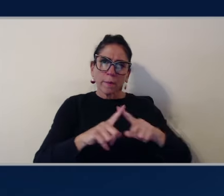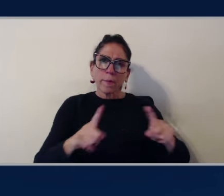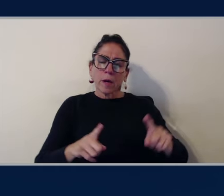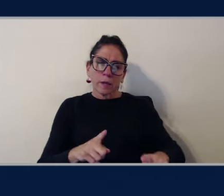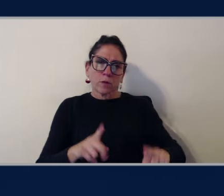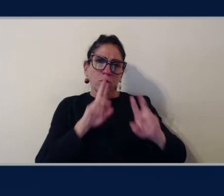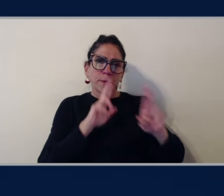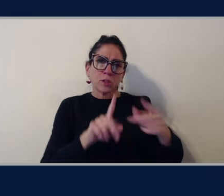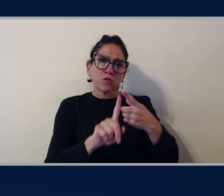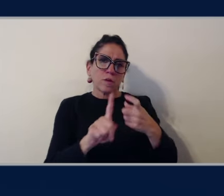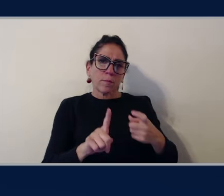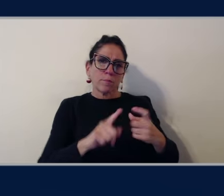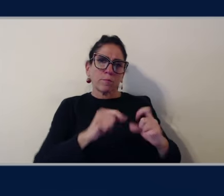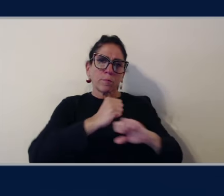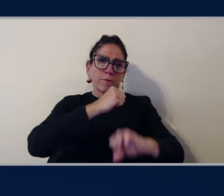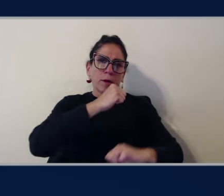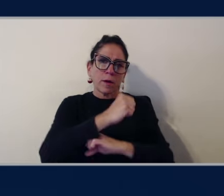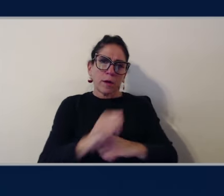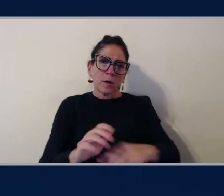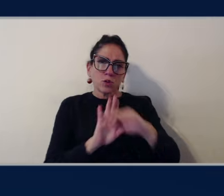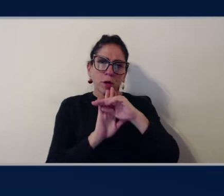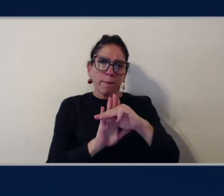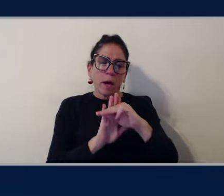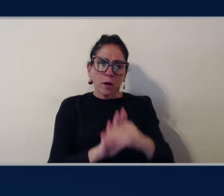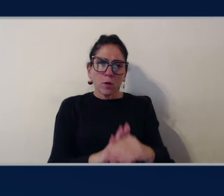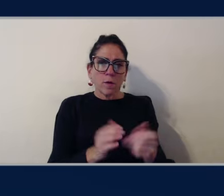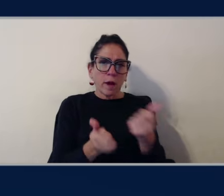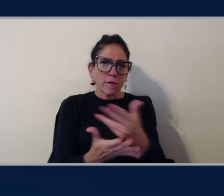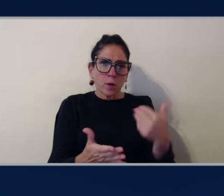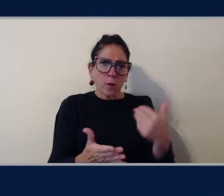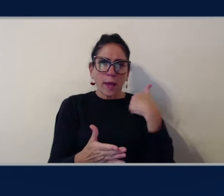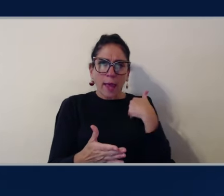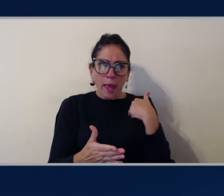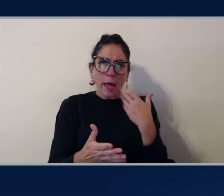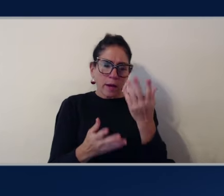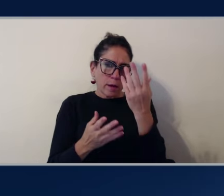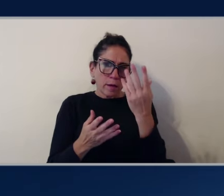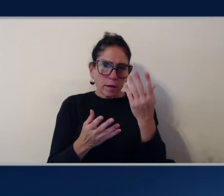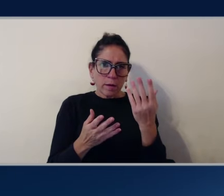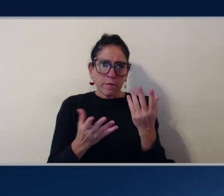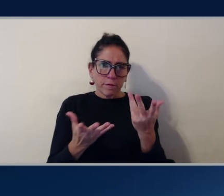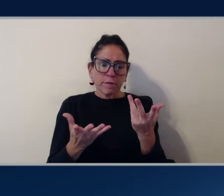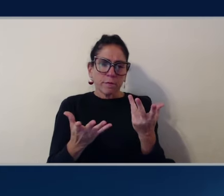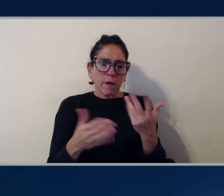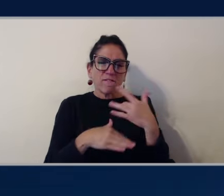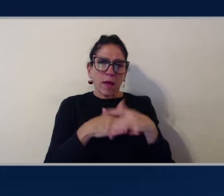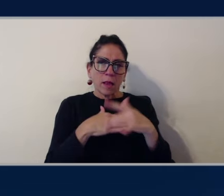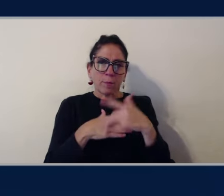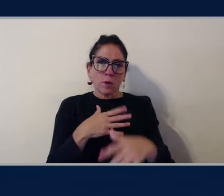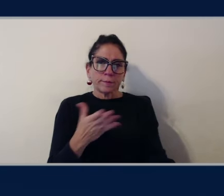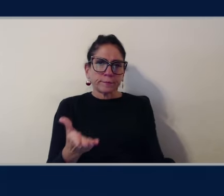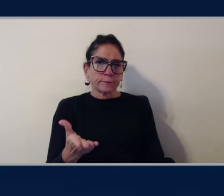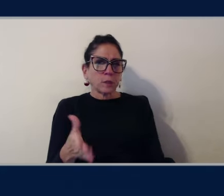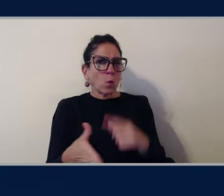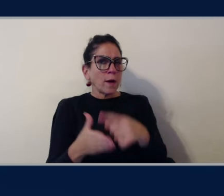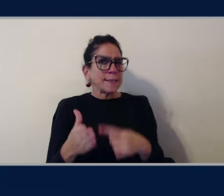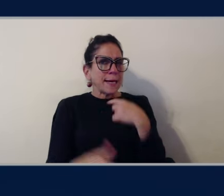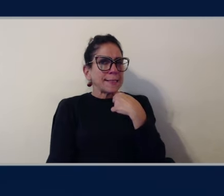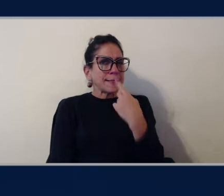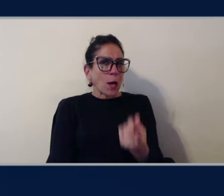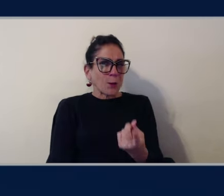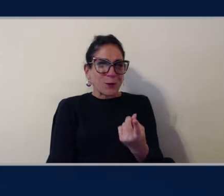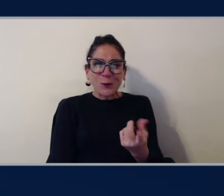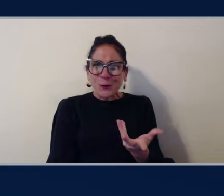and all of the documentation extra that we have online. Yeah. Cool. Great. So what does it tell you? Look